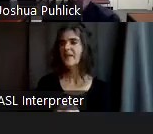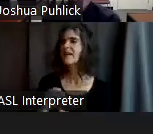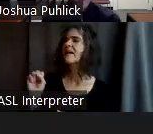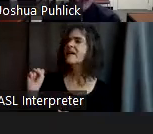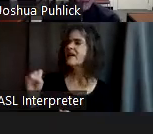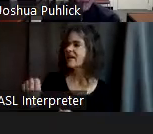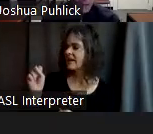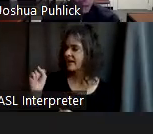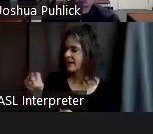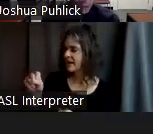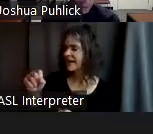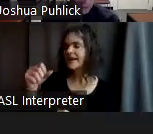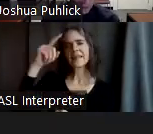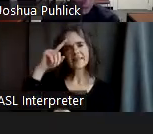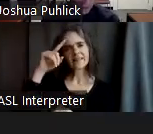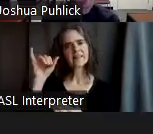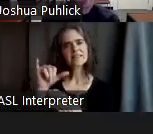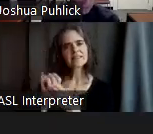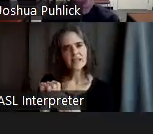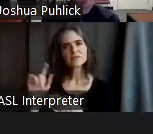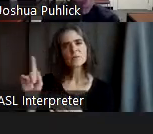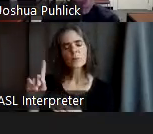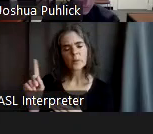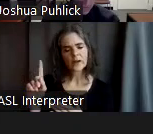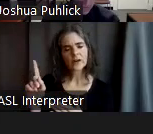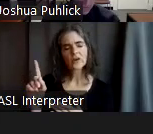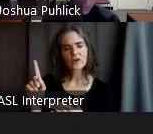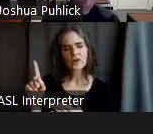Yeah, and I think that's where